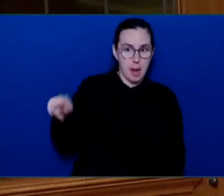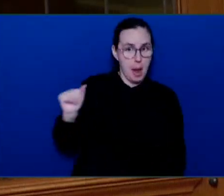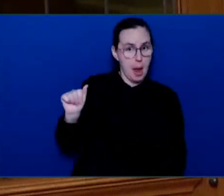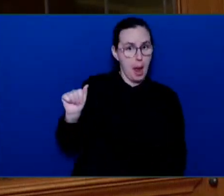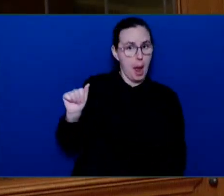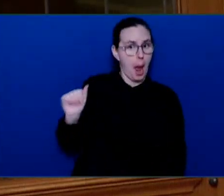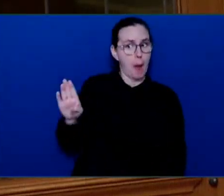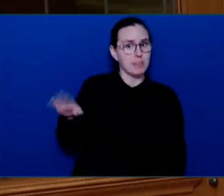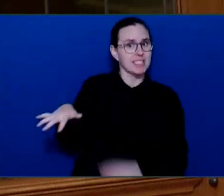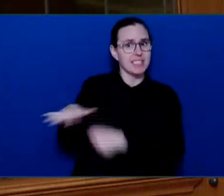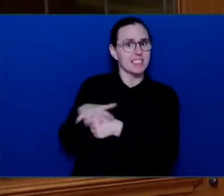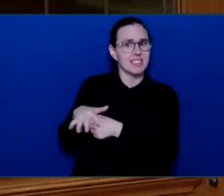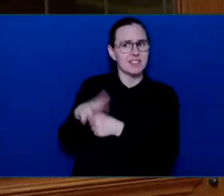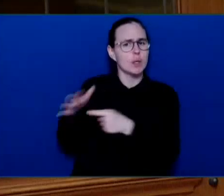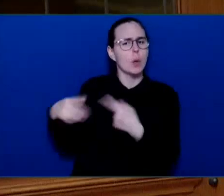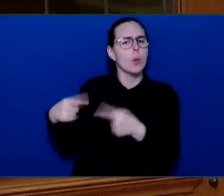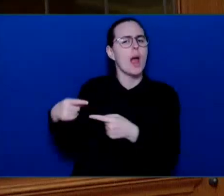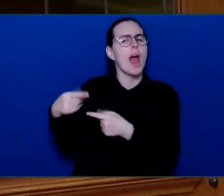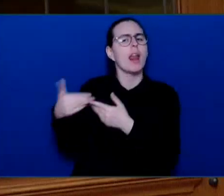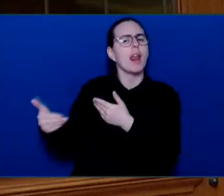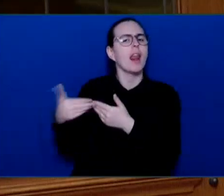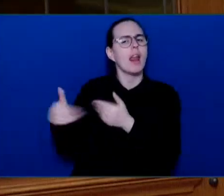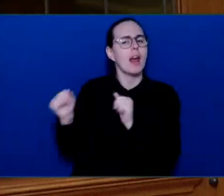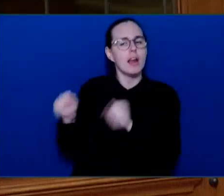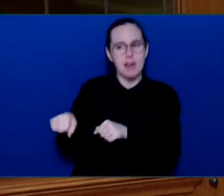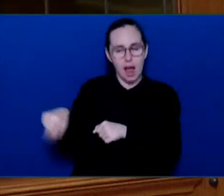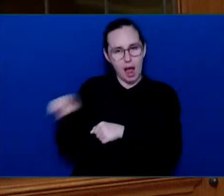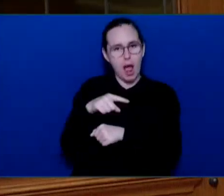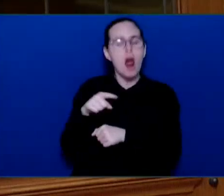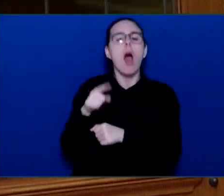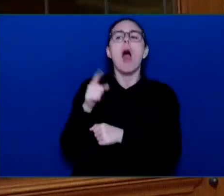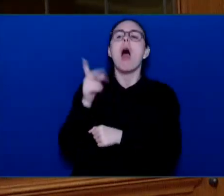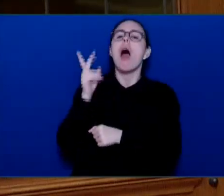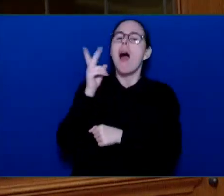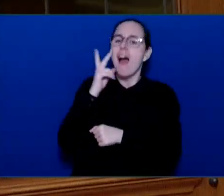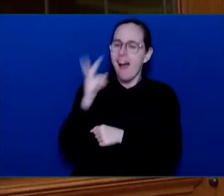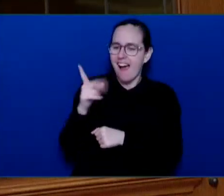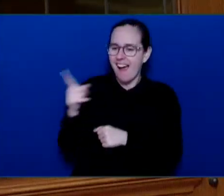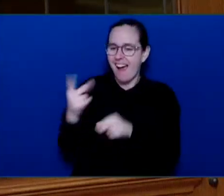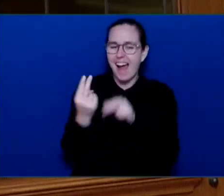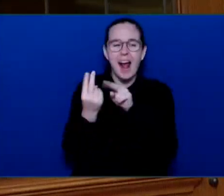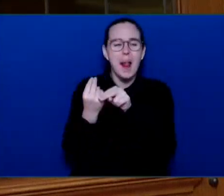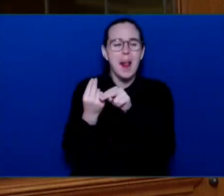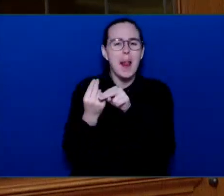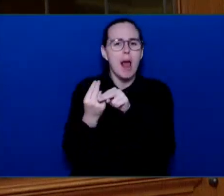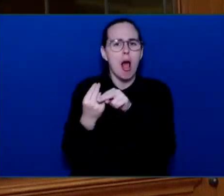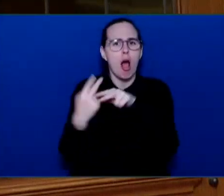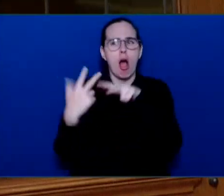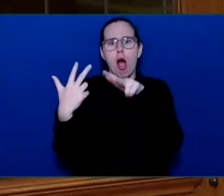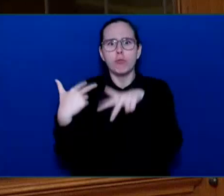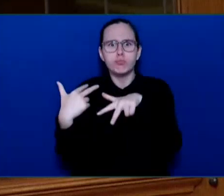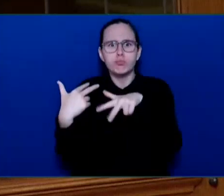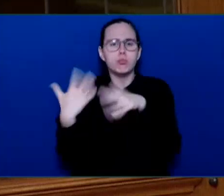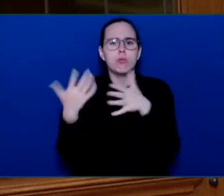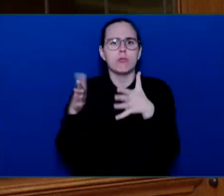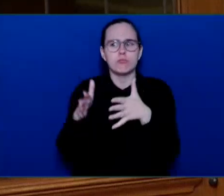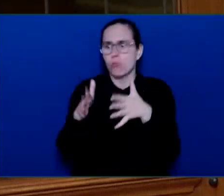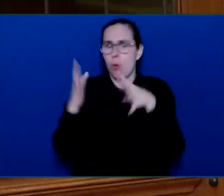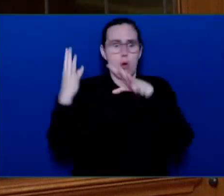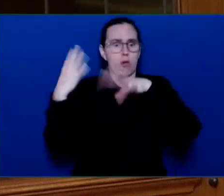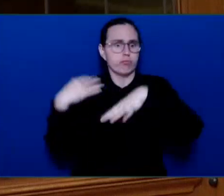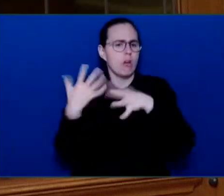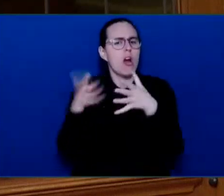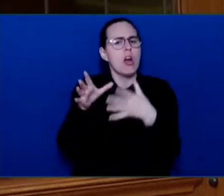the highway to be widened to 6 lanes or more so that they can get home faster after work to spend time with their